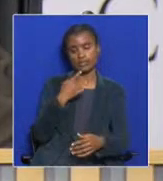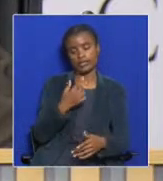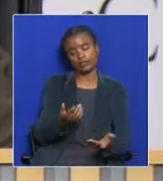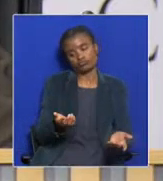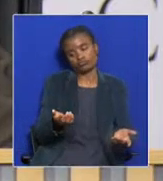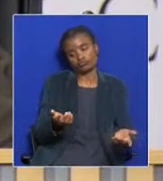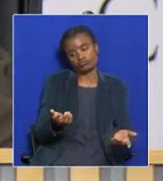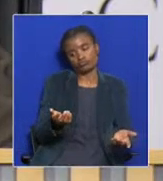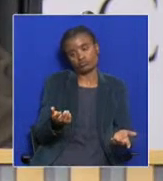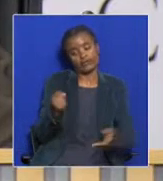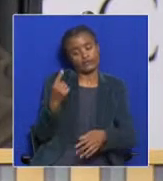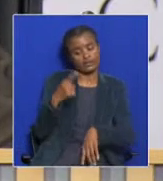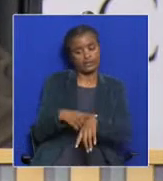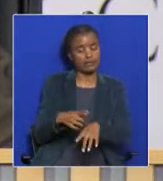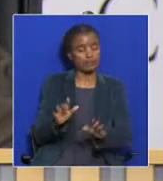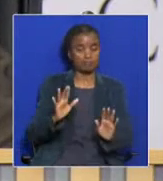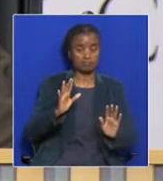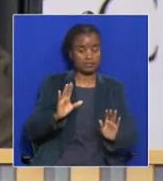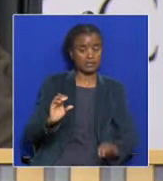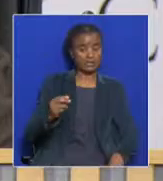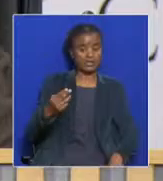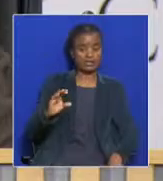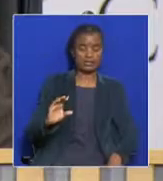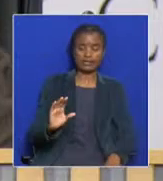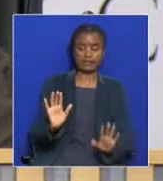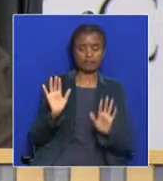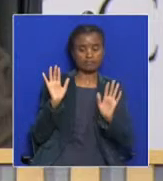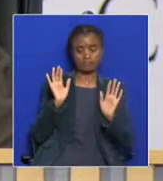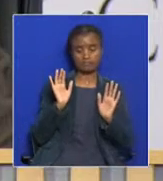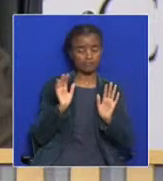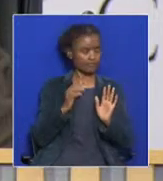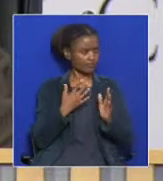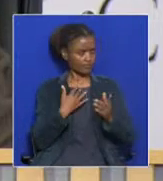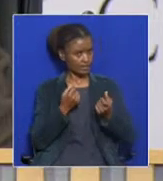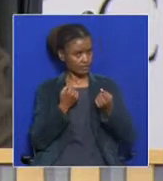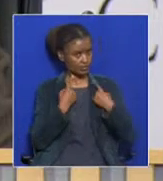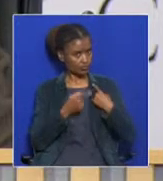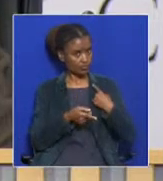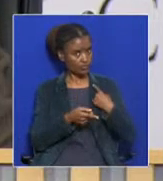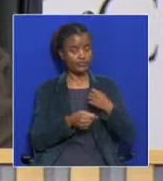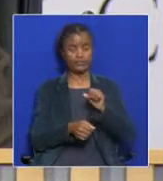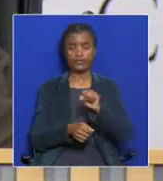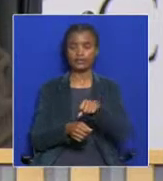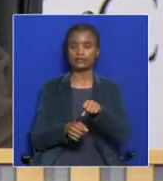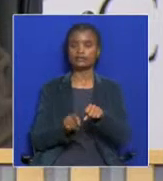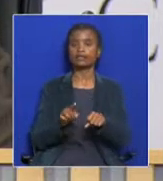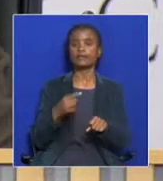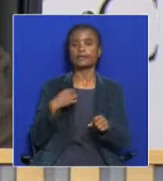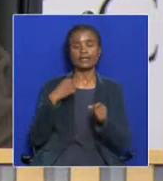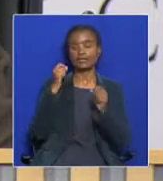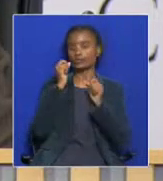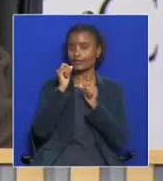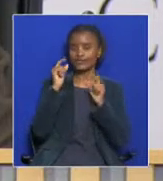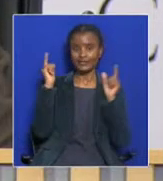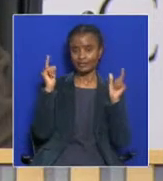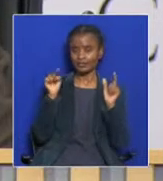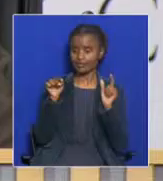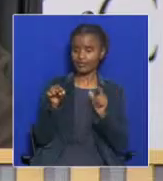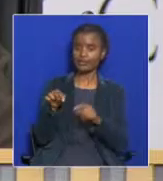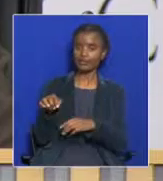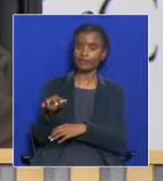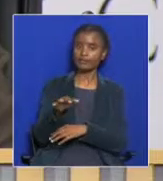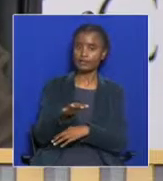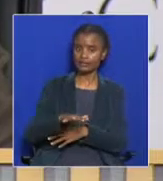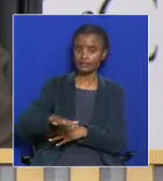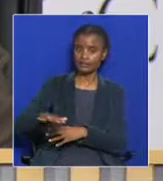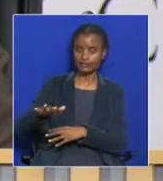CHC. Yes, Commissioner. I misunderstood you? Yes, Commissioner. Okay, I please. was not aware that this was not a